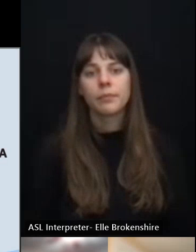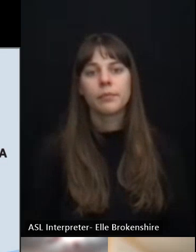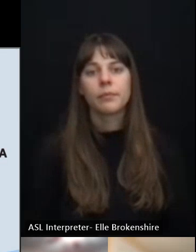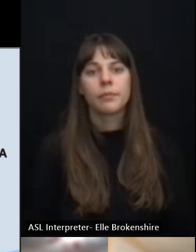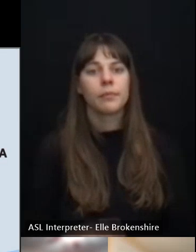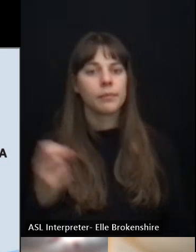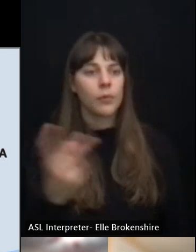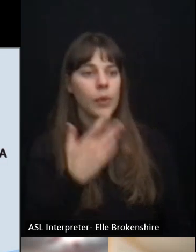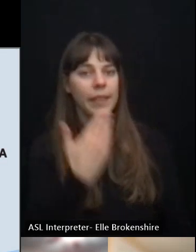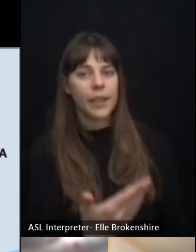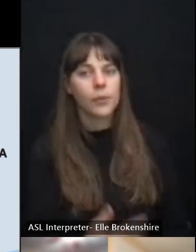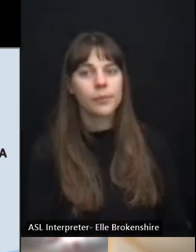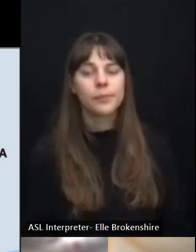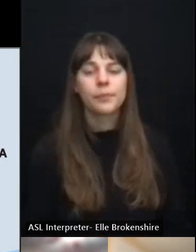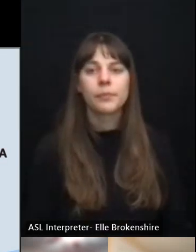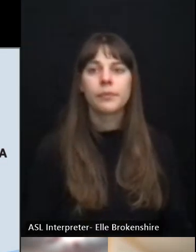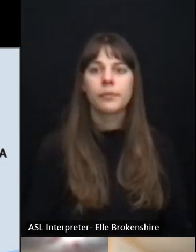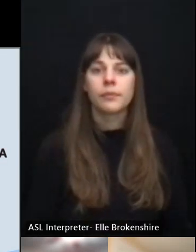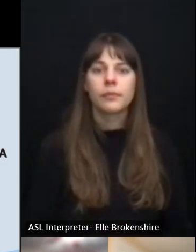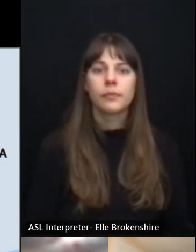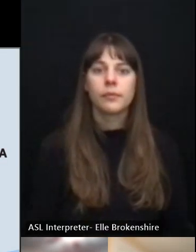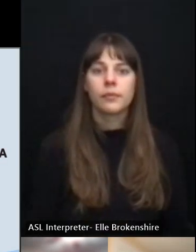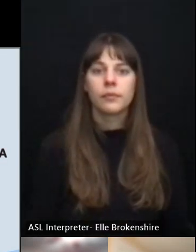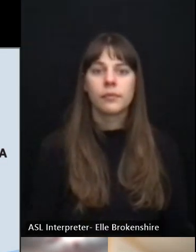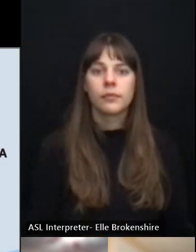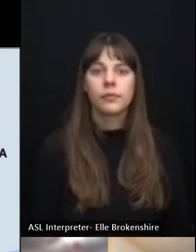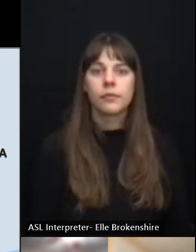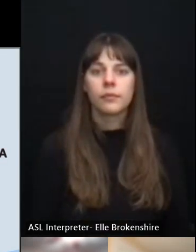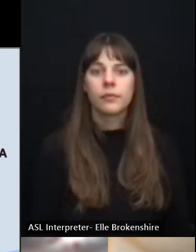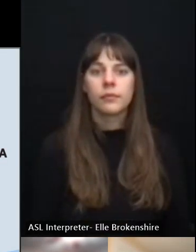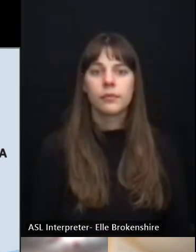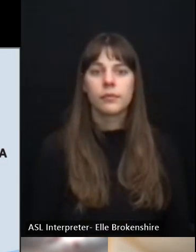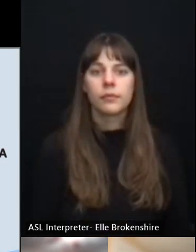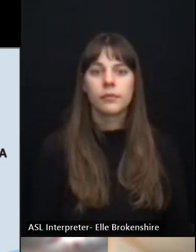Okay, thank you. Sure.